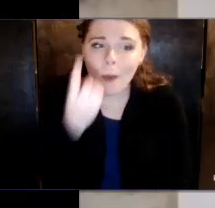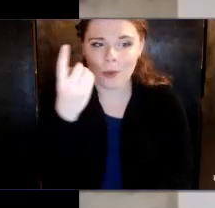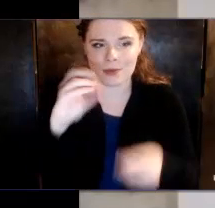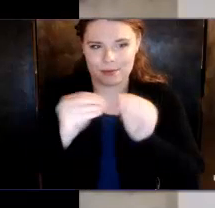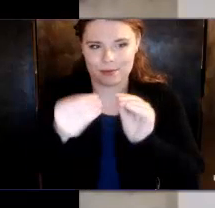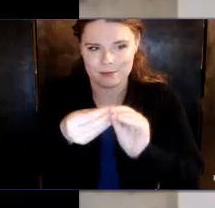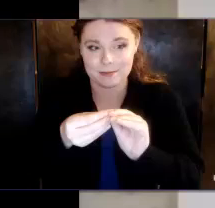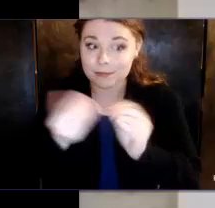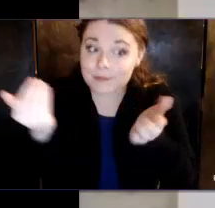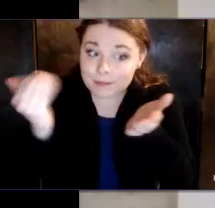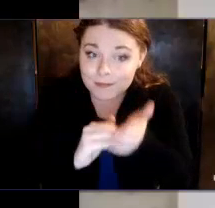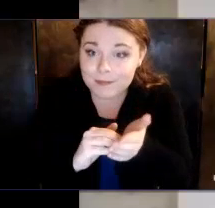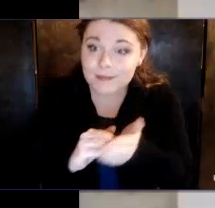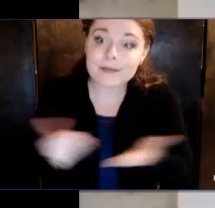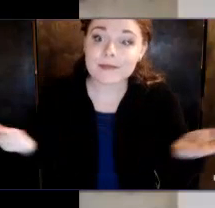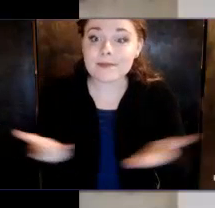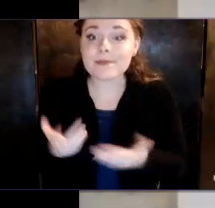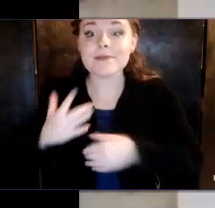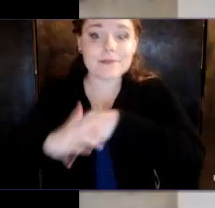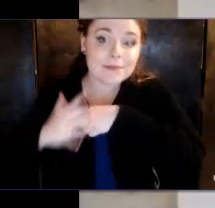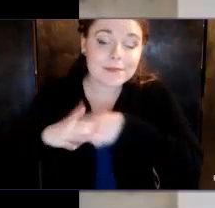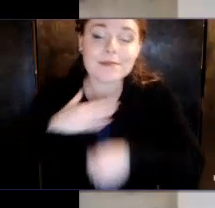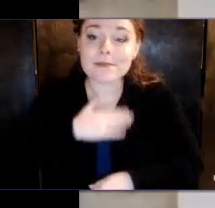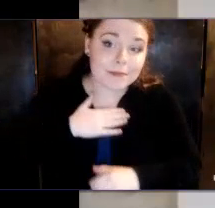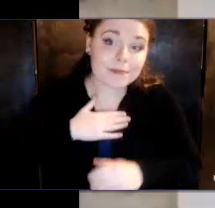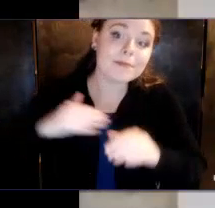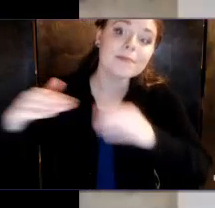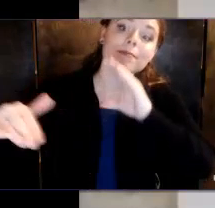number. Again, we're always here to email and